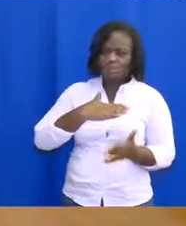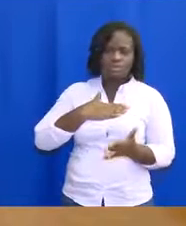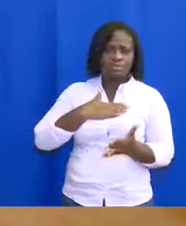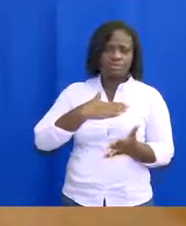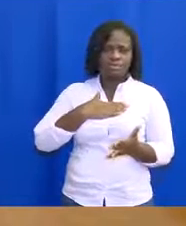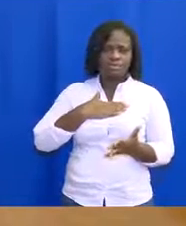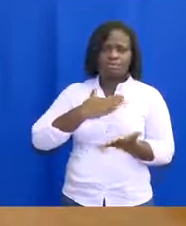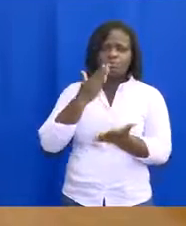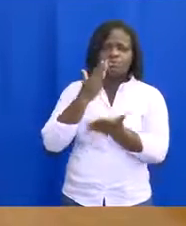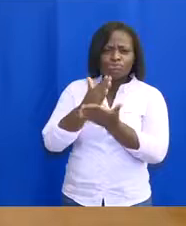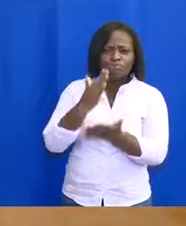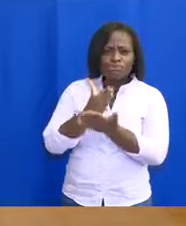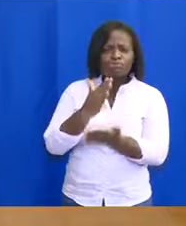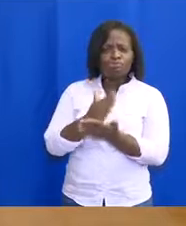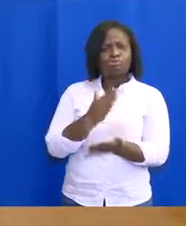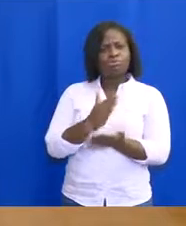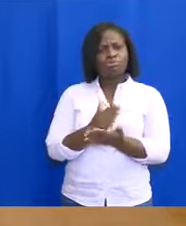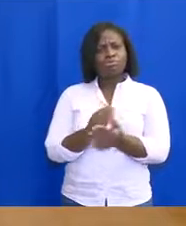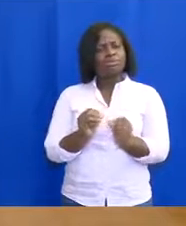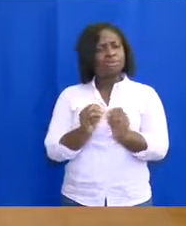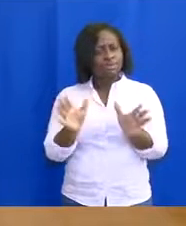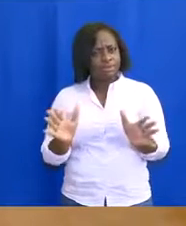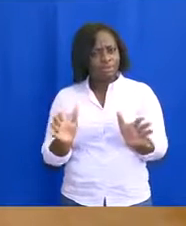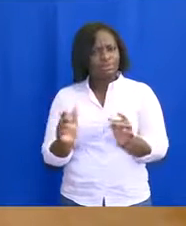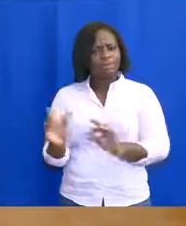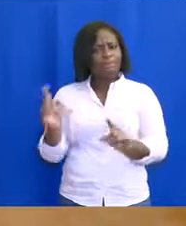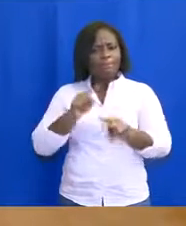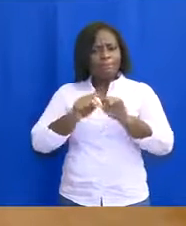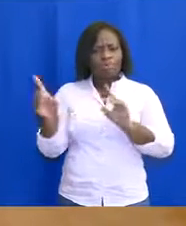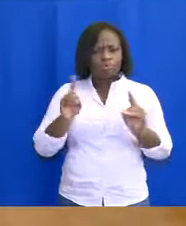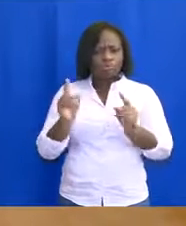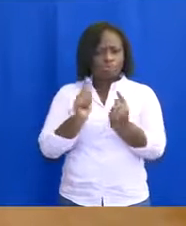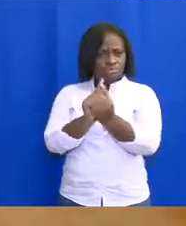our sense of community because of this pandemic.